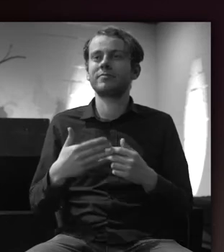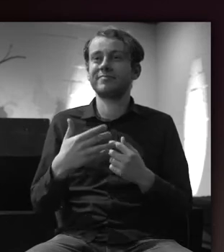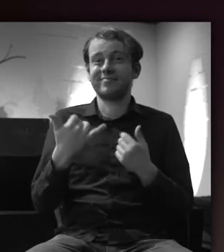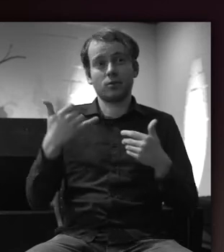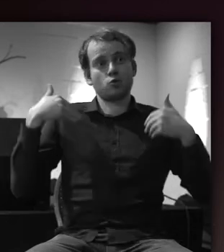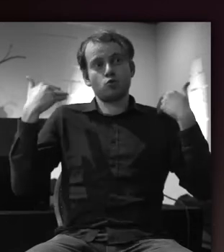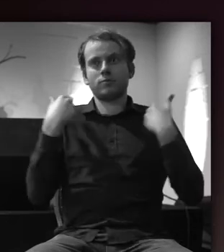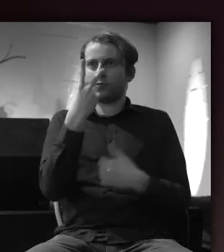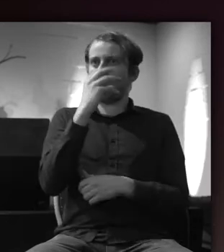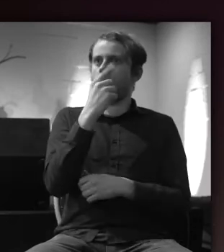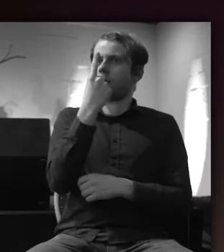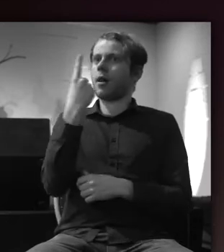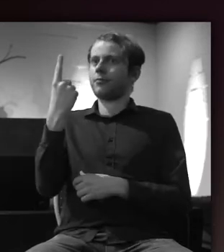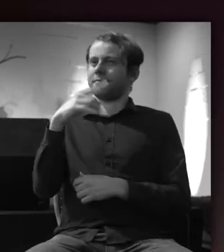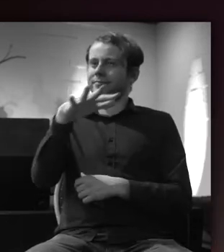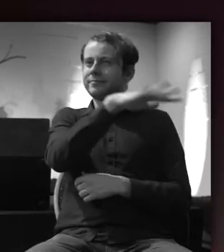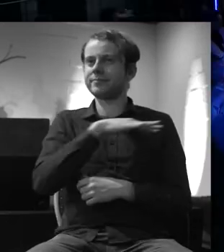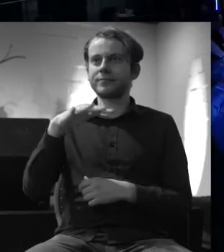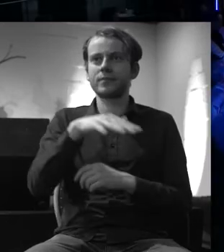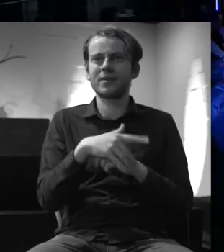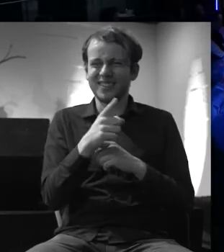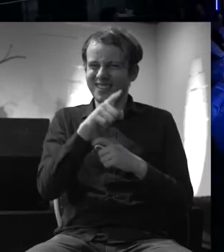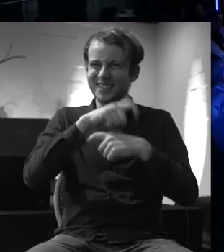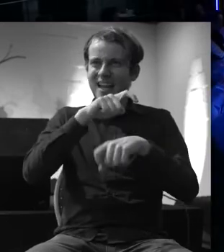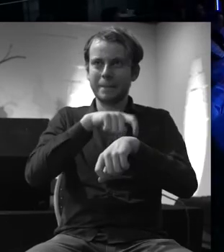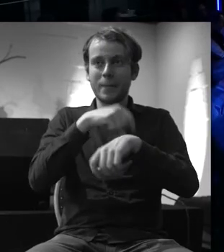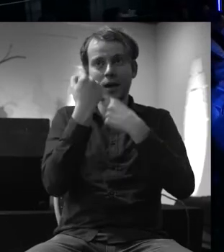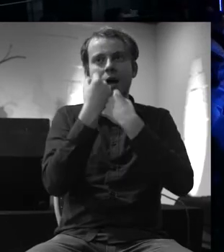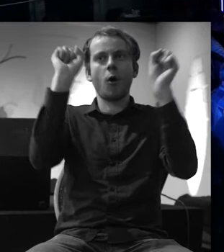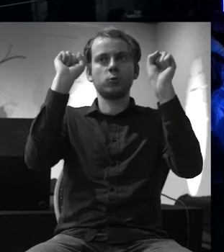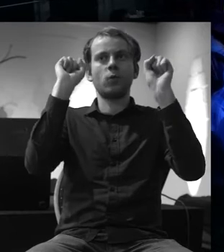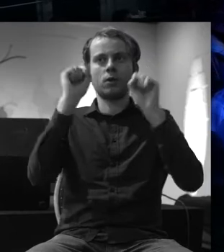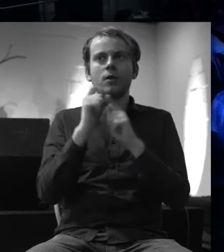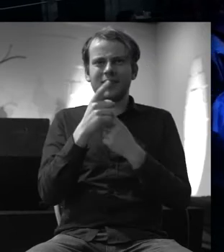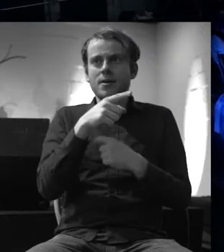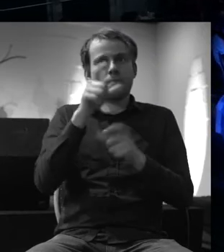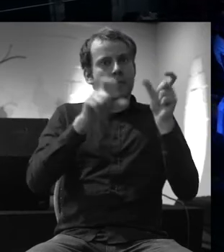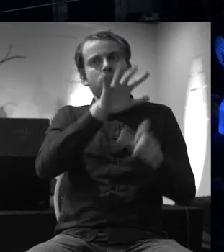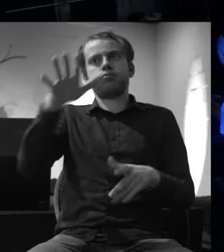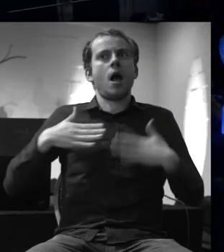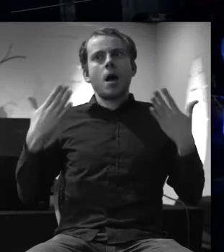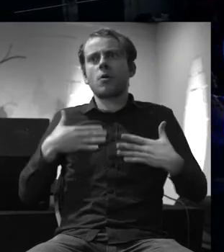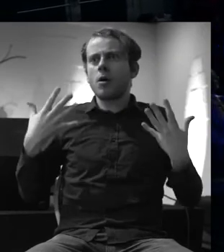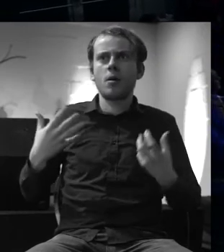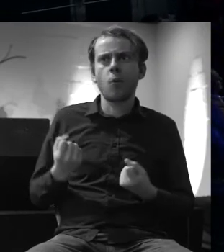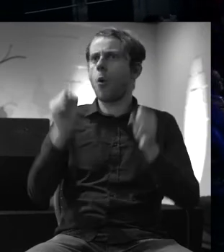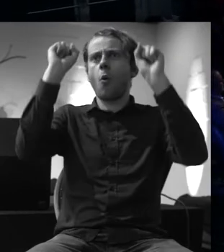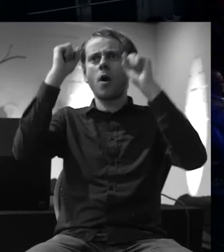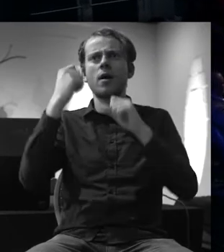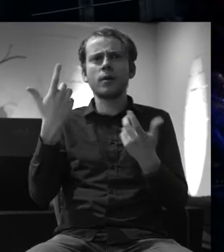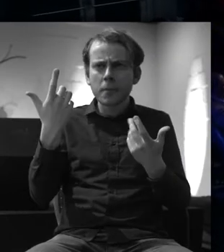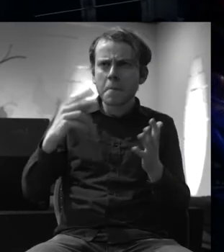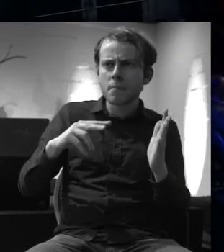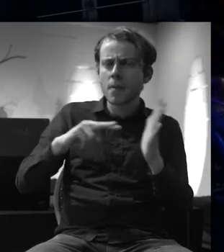was really happy. He saw like a change happening and coming. He saw a better future for himself and for his